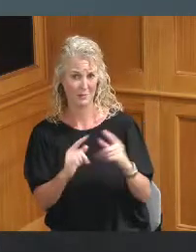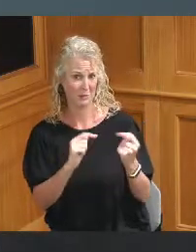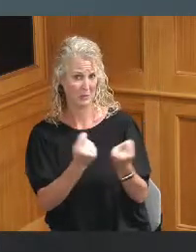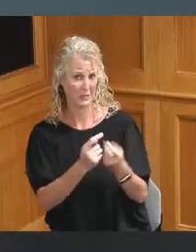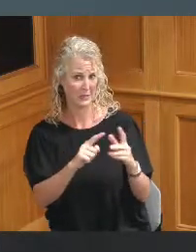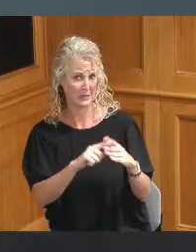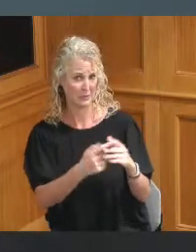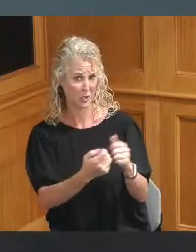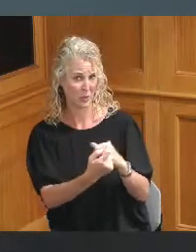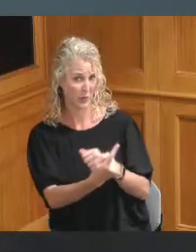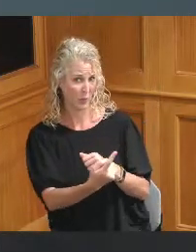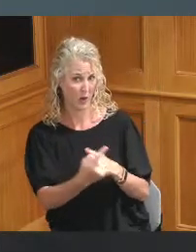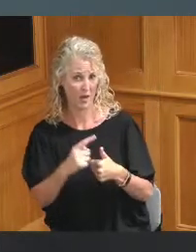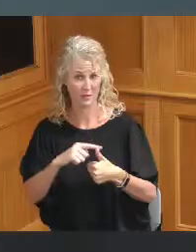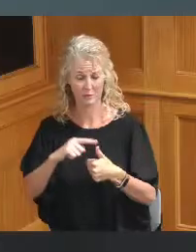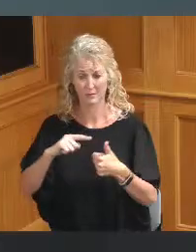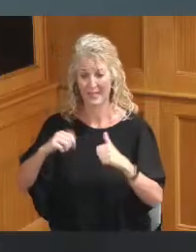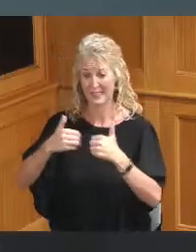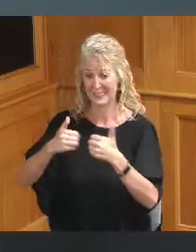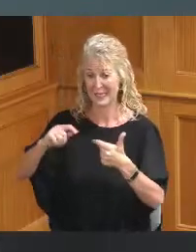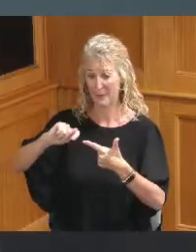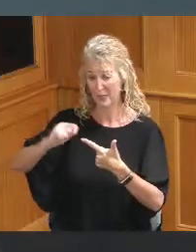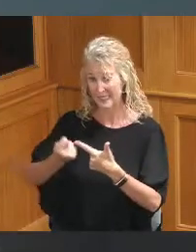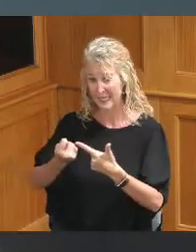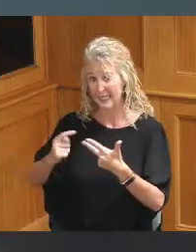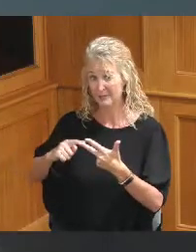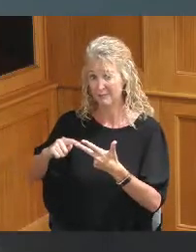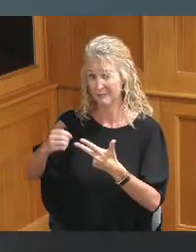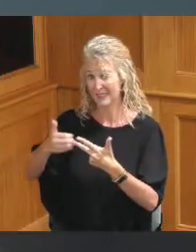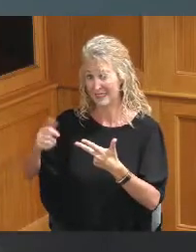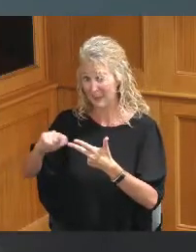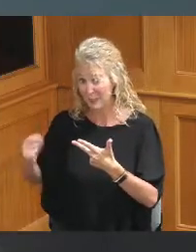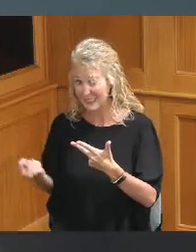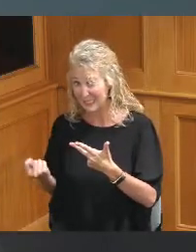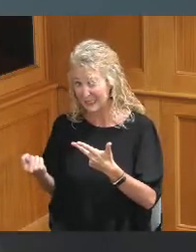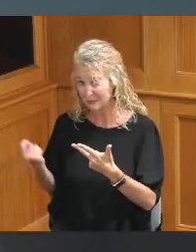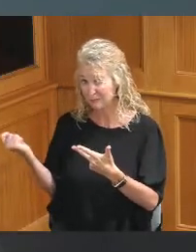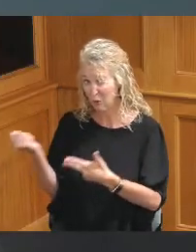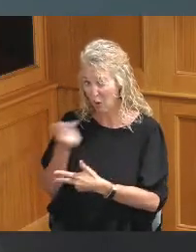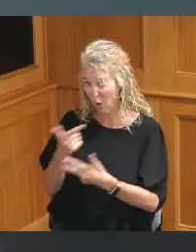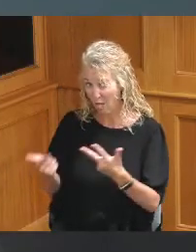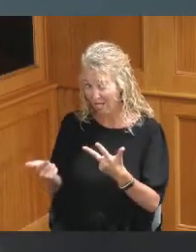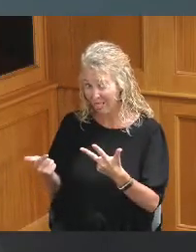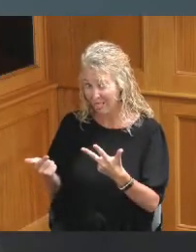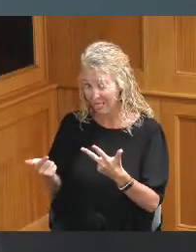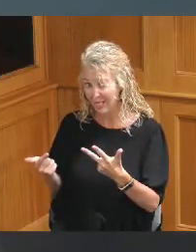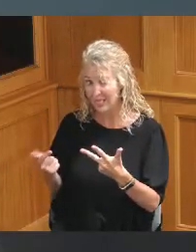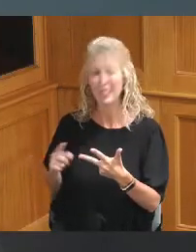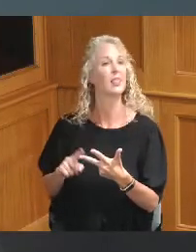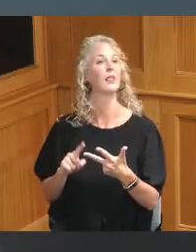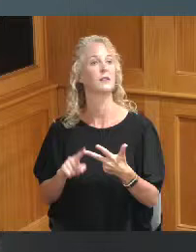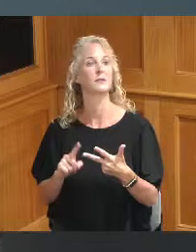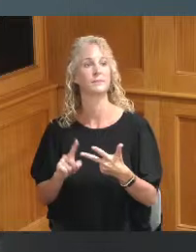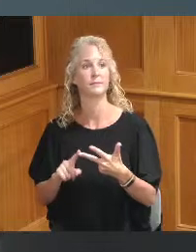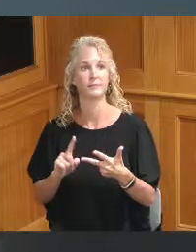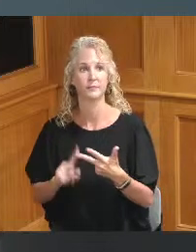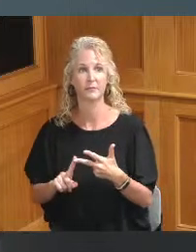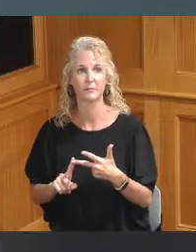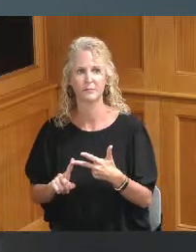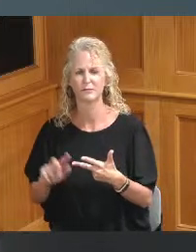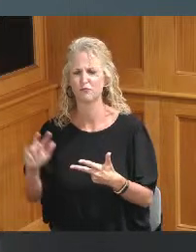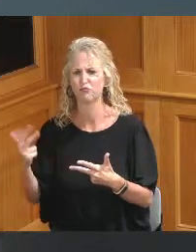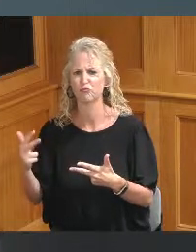that's working on SBUs and another team that would be working on overland flooding. What's the third pilot?